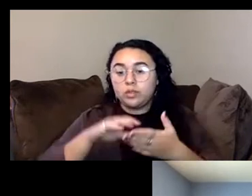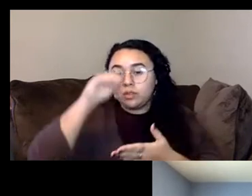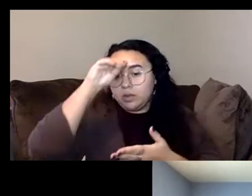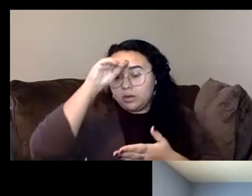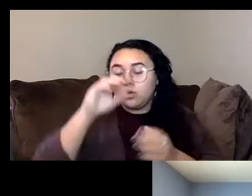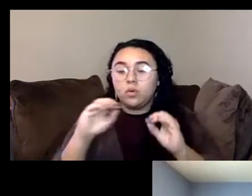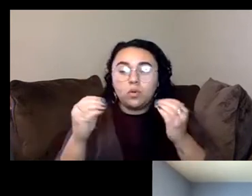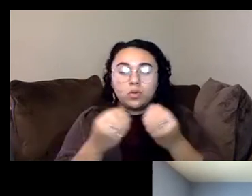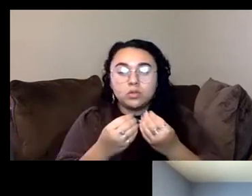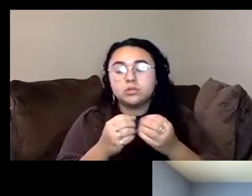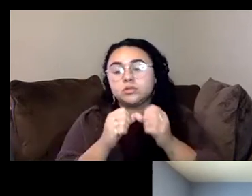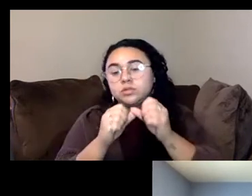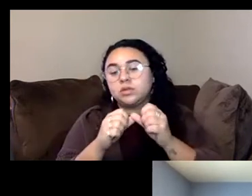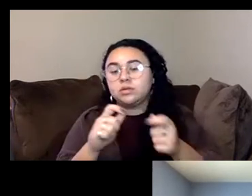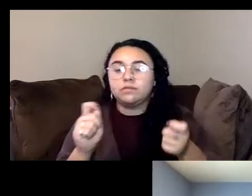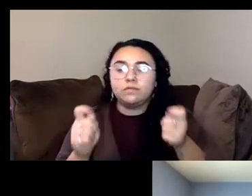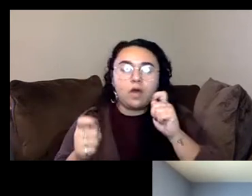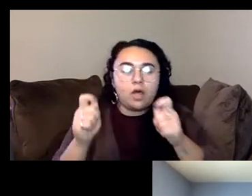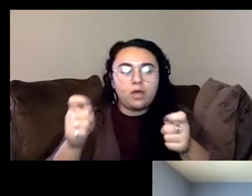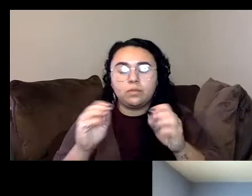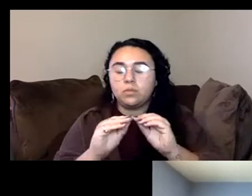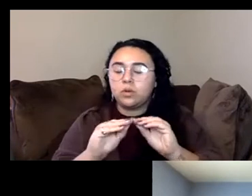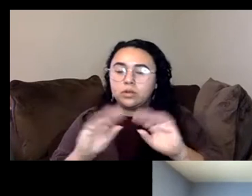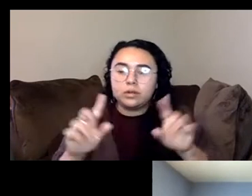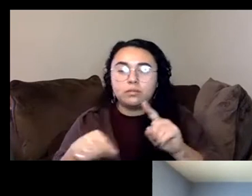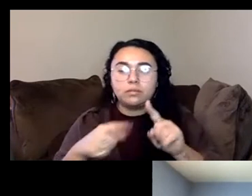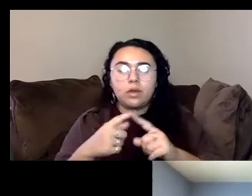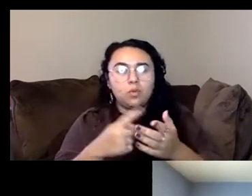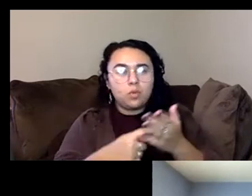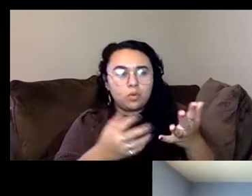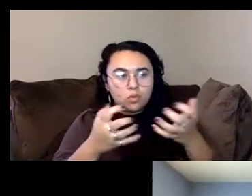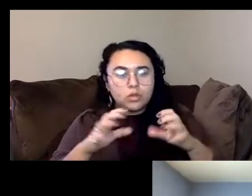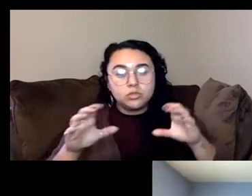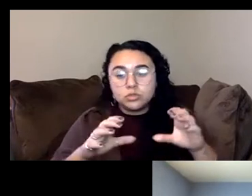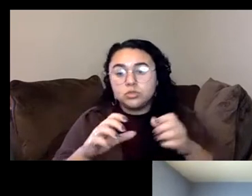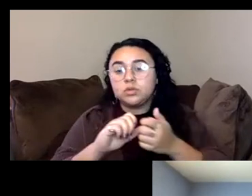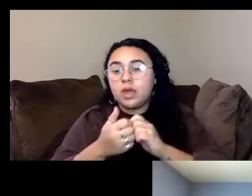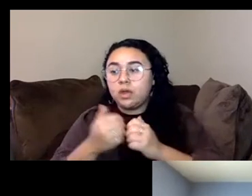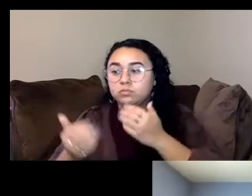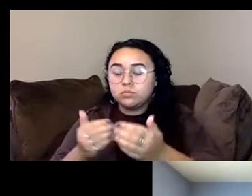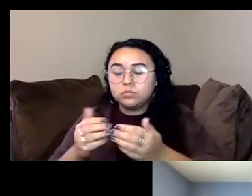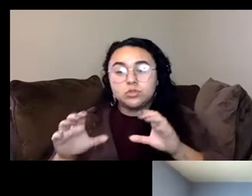We continue to evolve and be more clear about what we want to do, how we go about doing it.